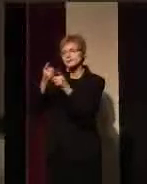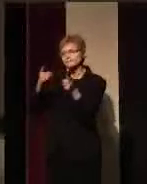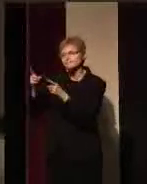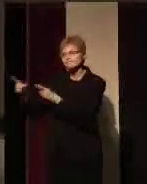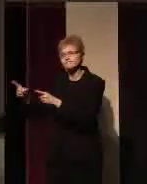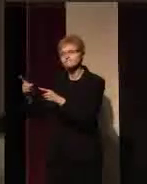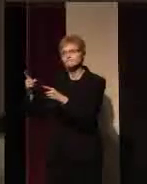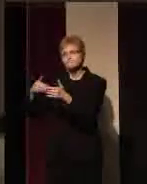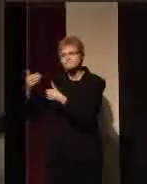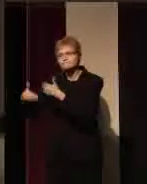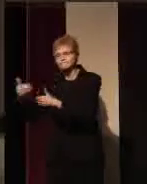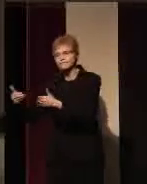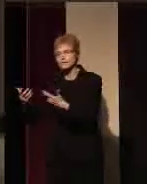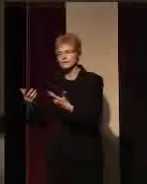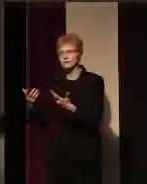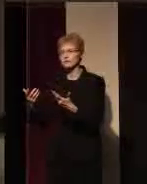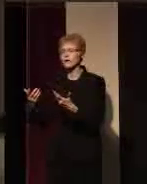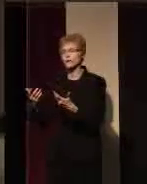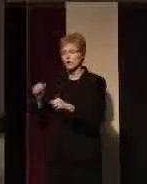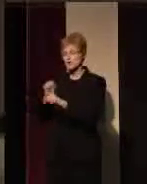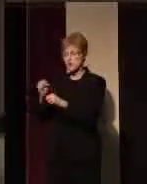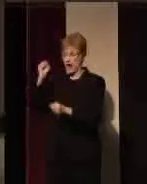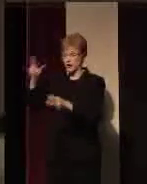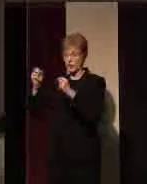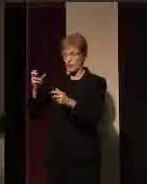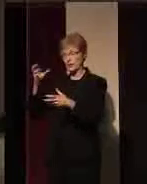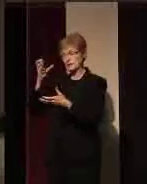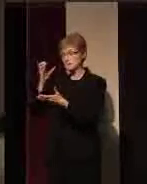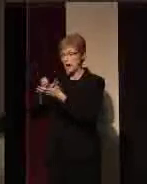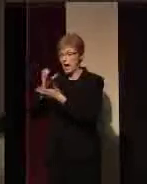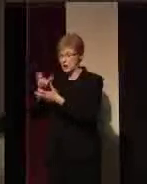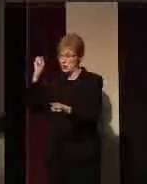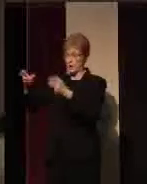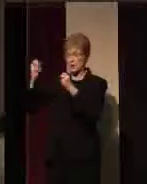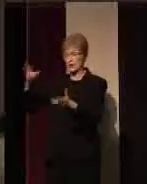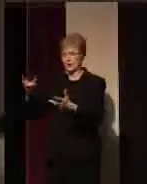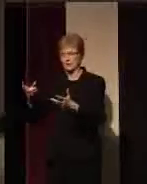there was none of this rock throwing, bottle throwing,